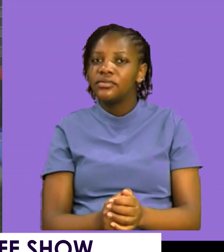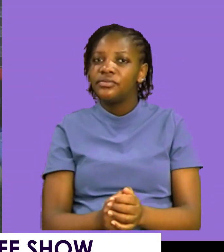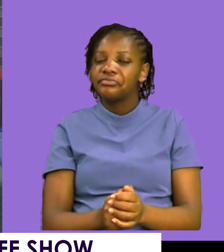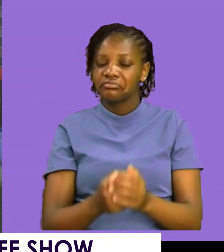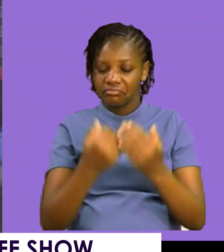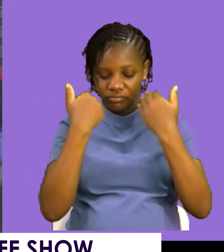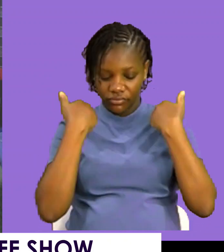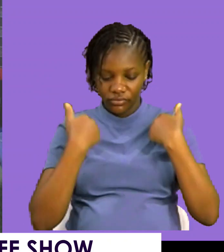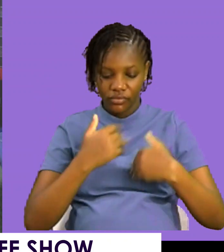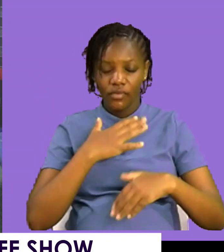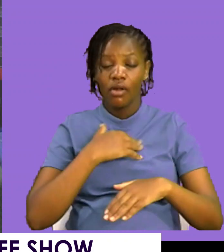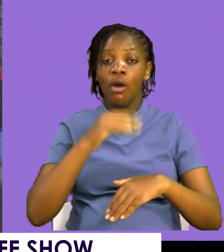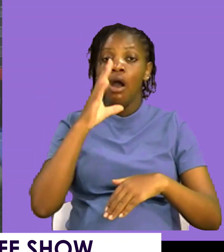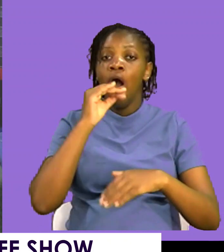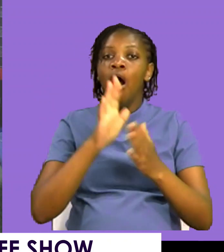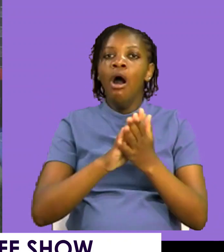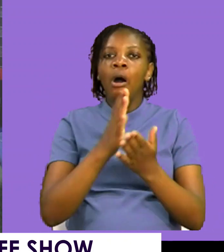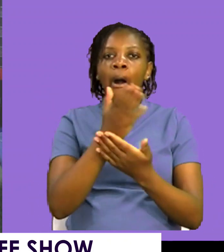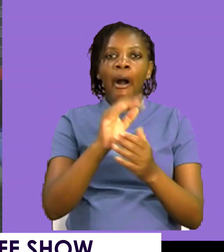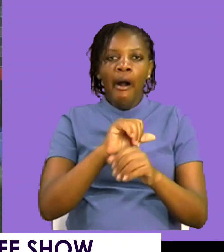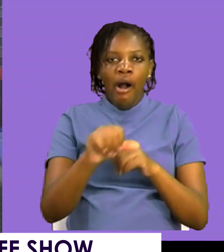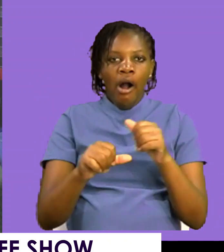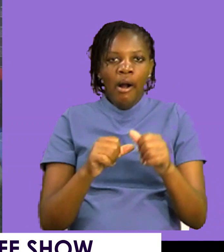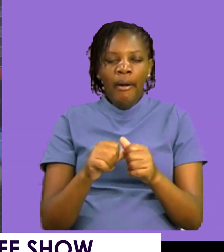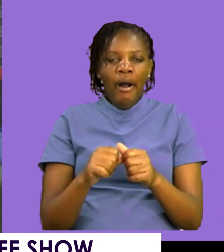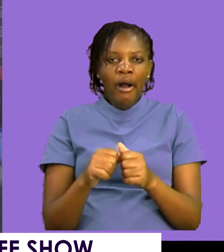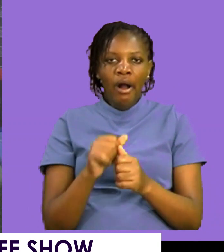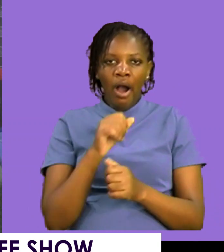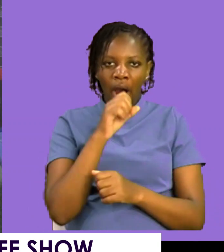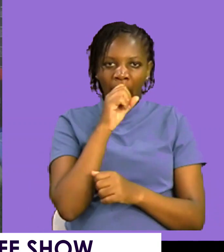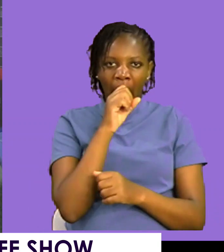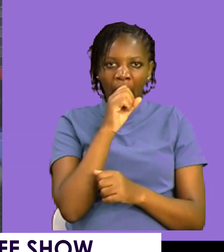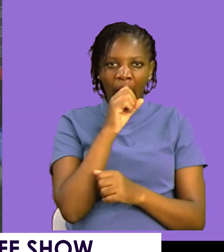I want to talk to you about